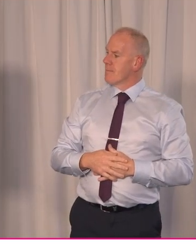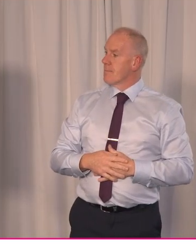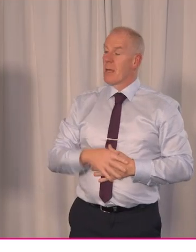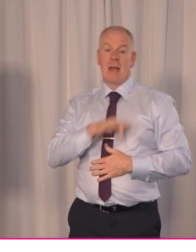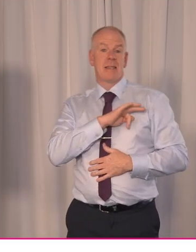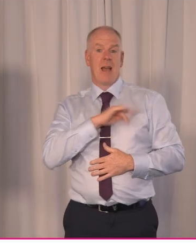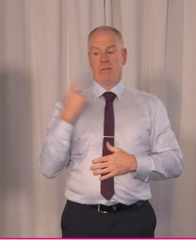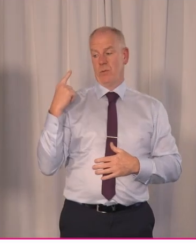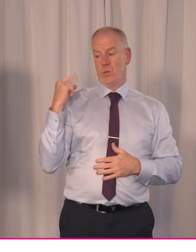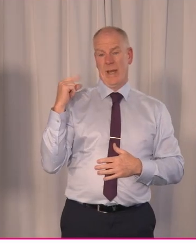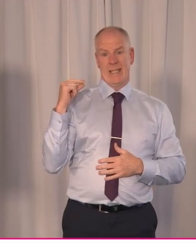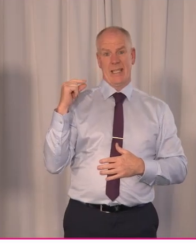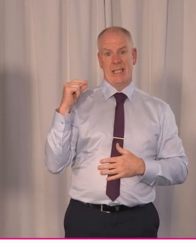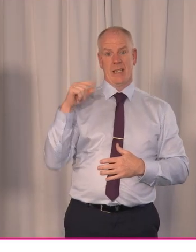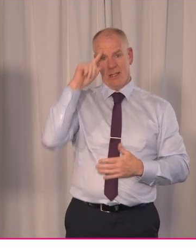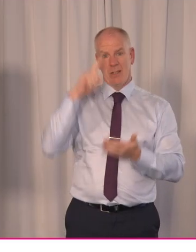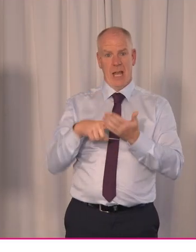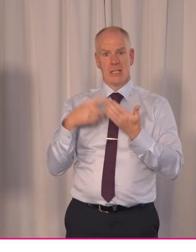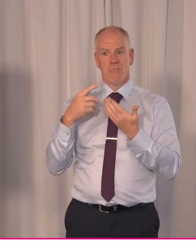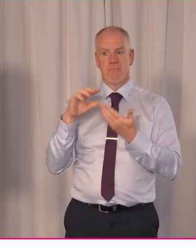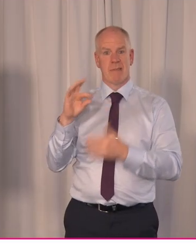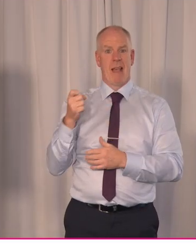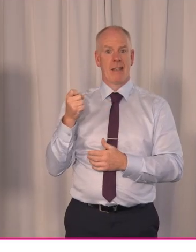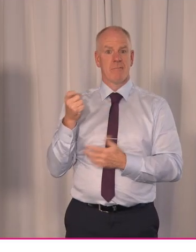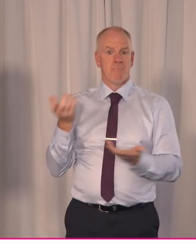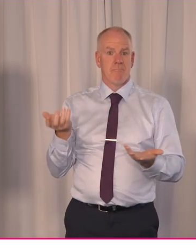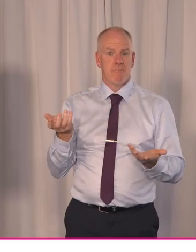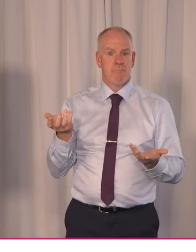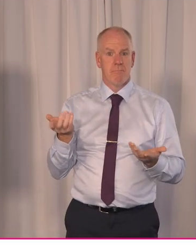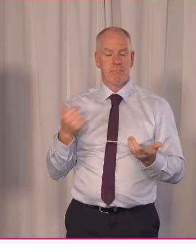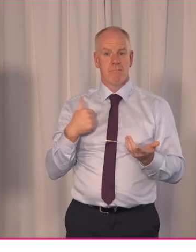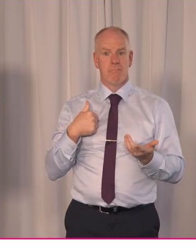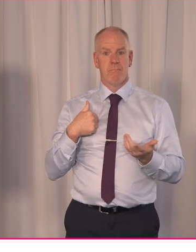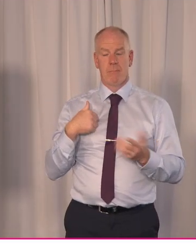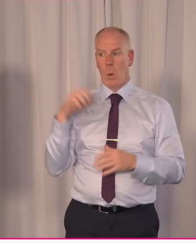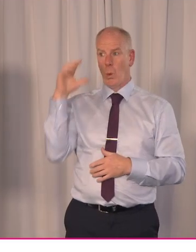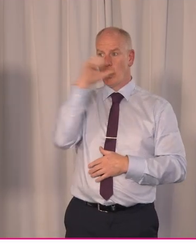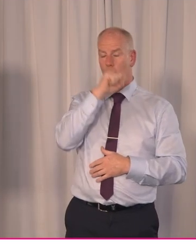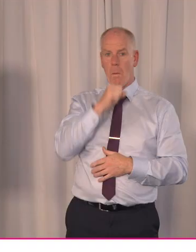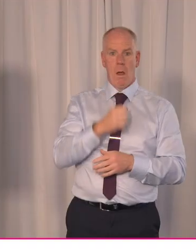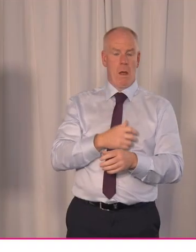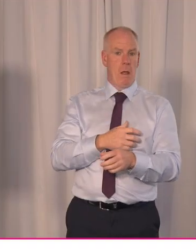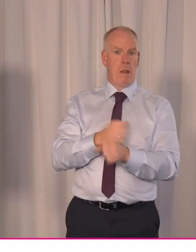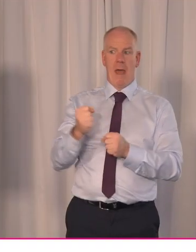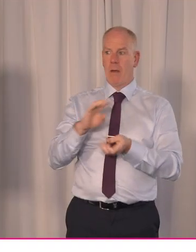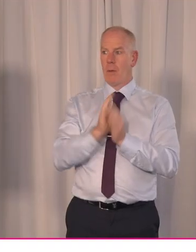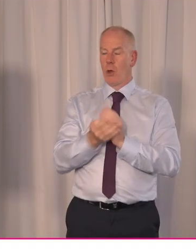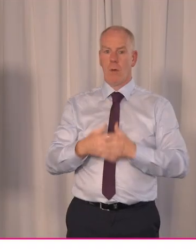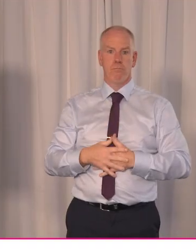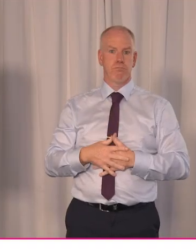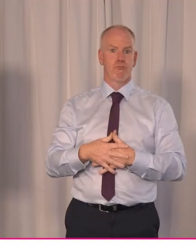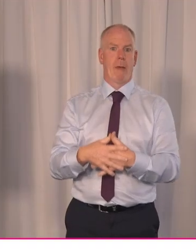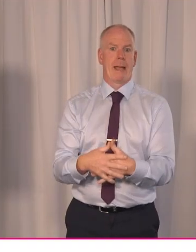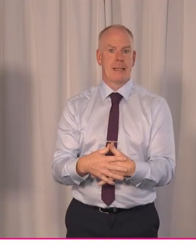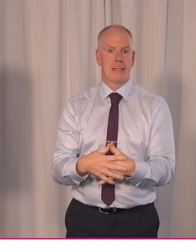so when I was 20, I decided to have sex. and I assumed I would never get pregnant because I